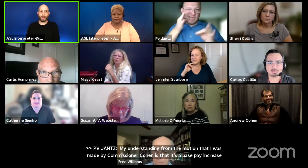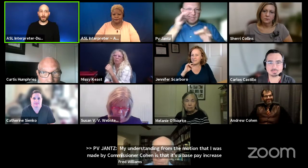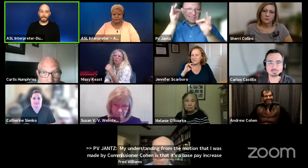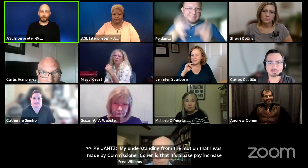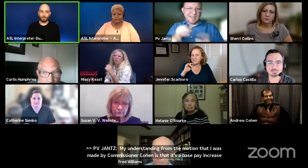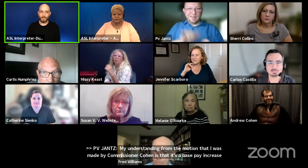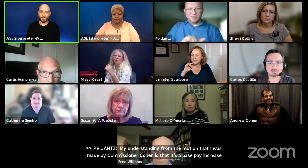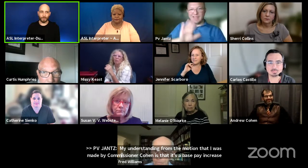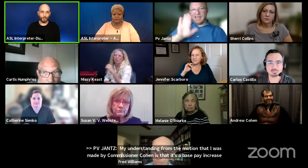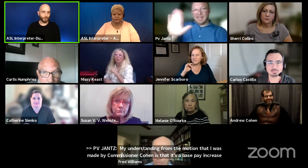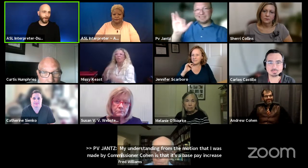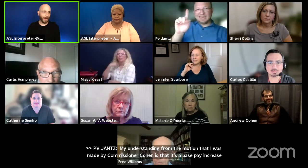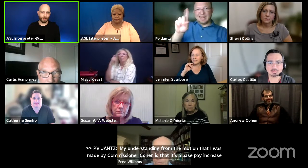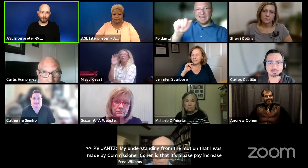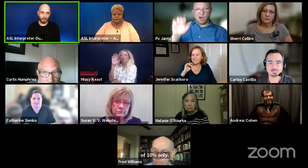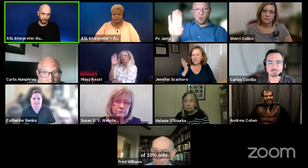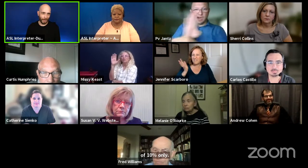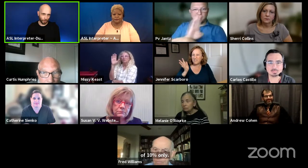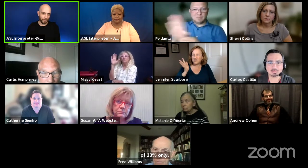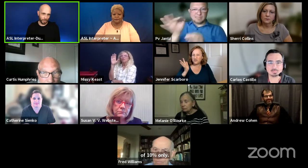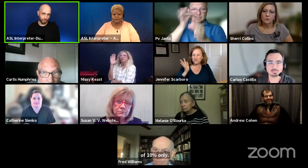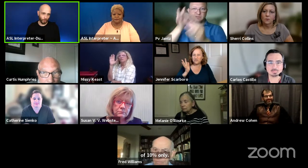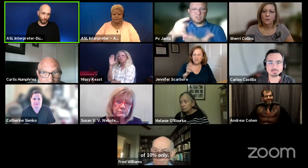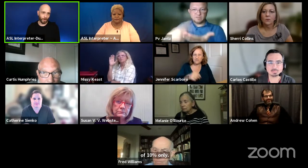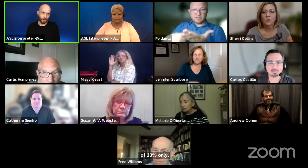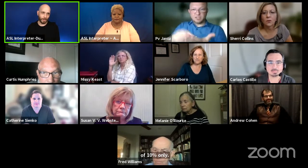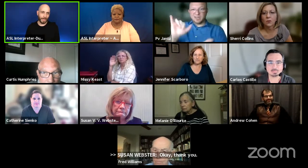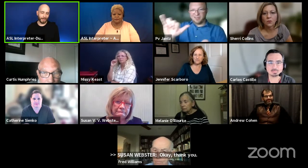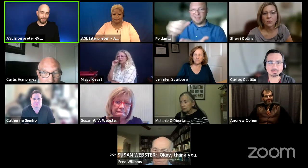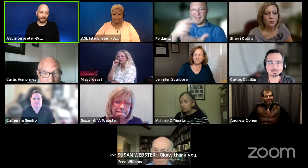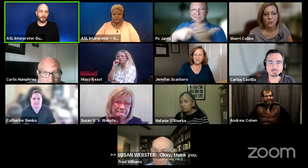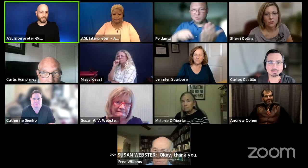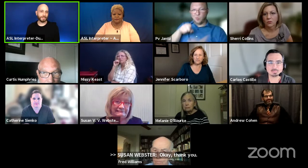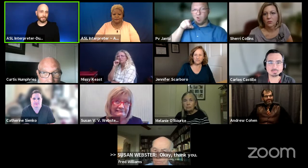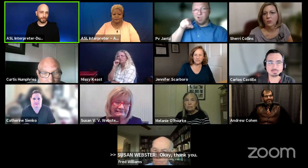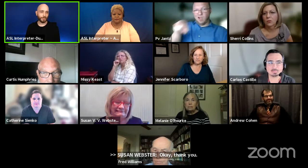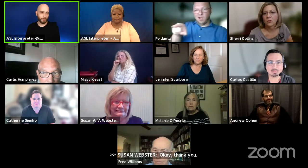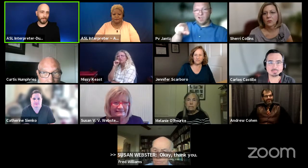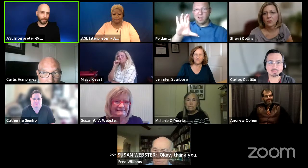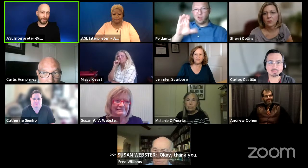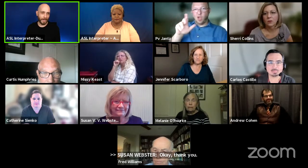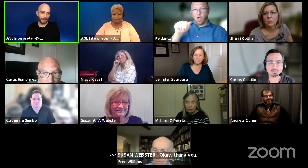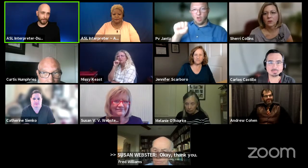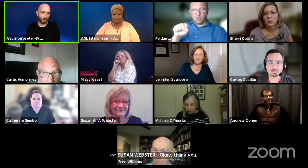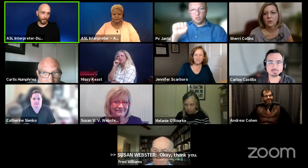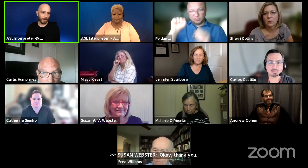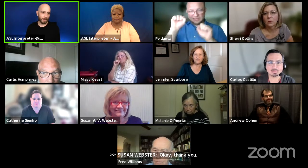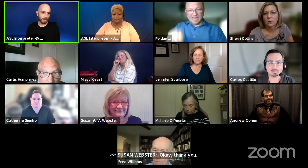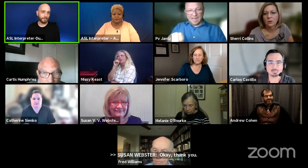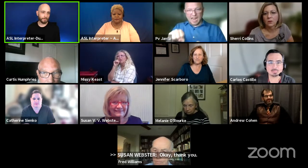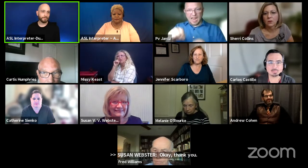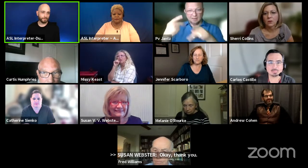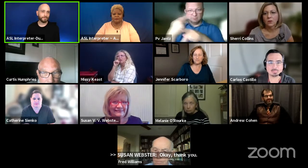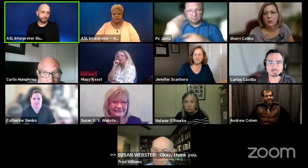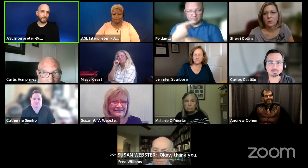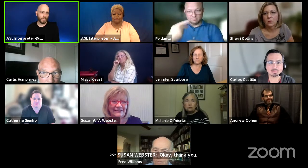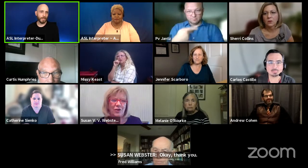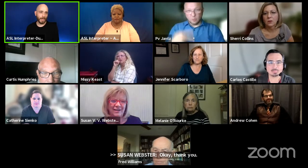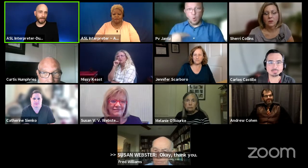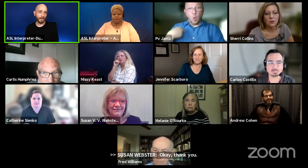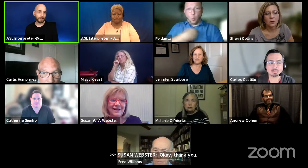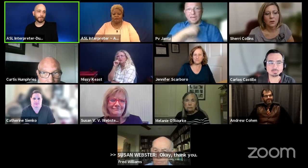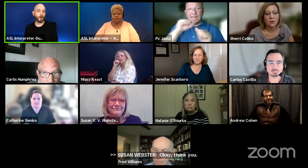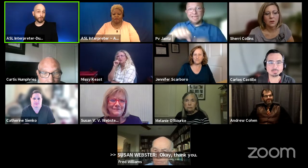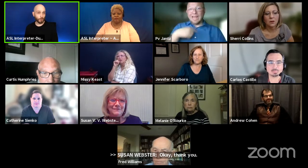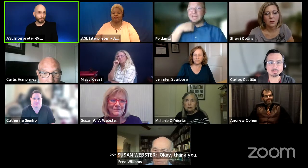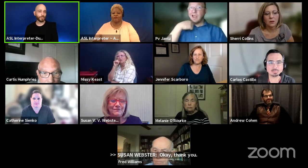Whether or not it be done retroactively, that would be more on a business decision made by ADOA.